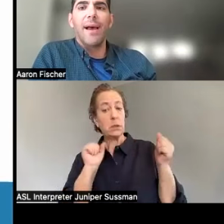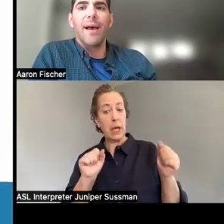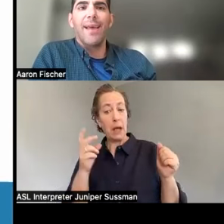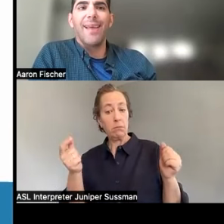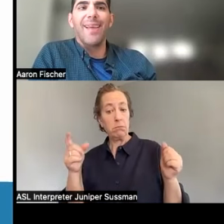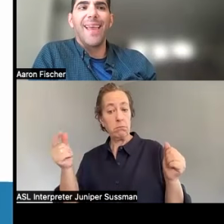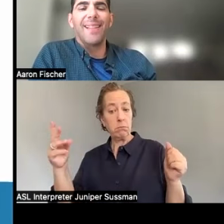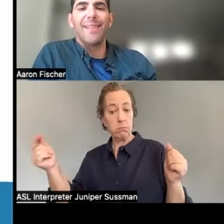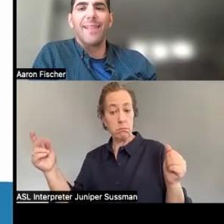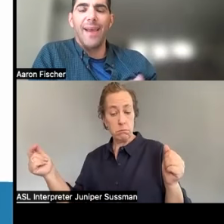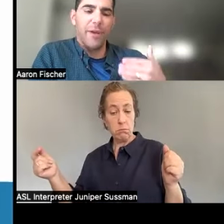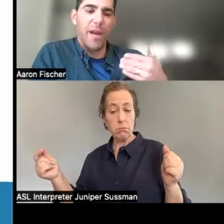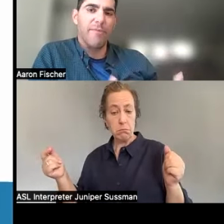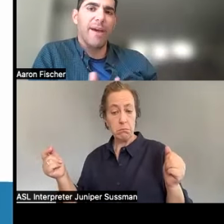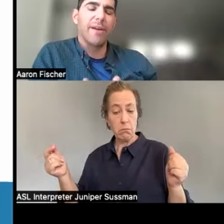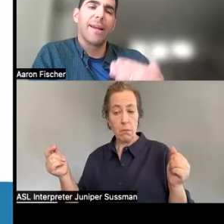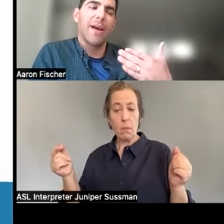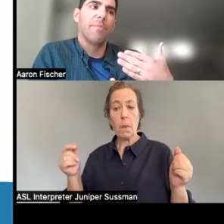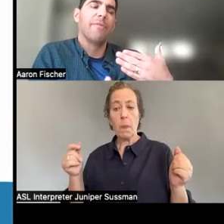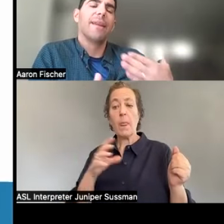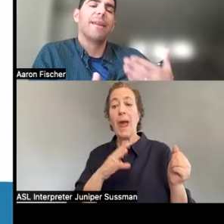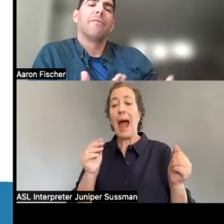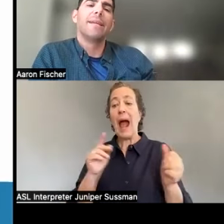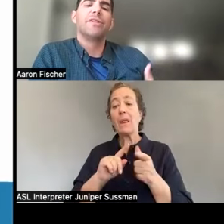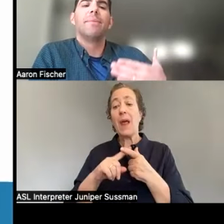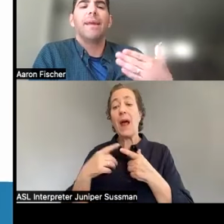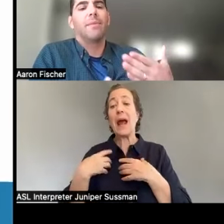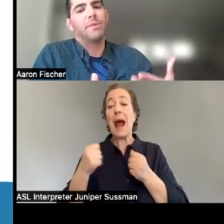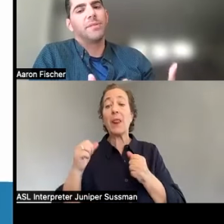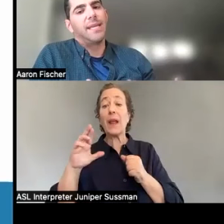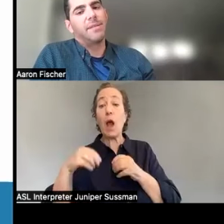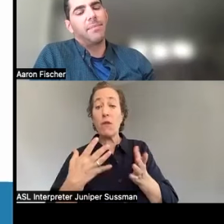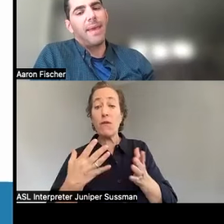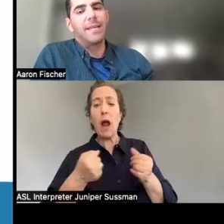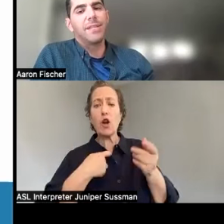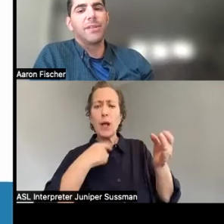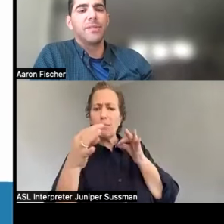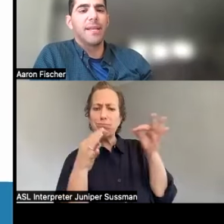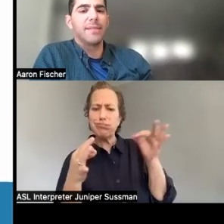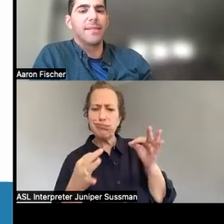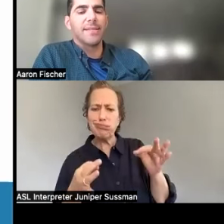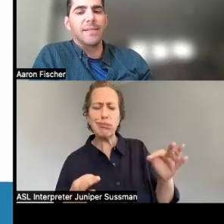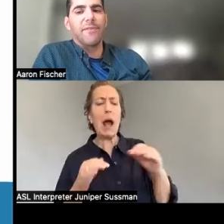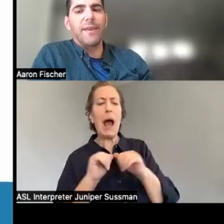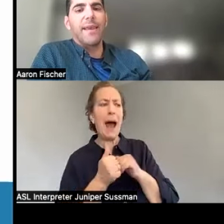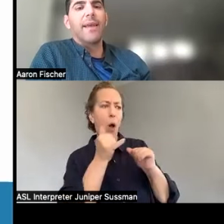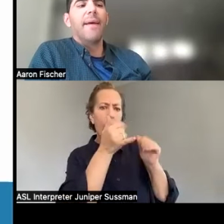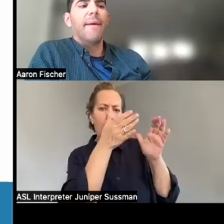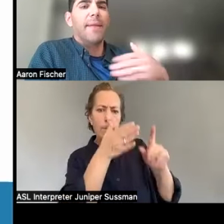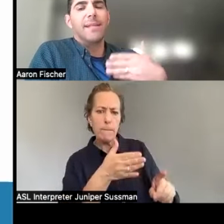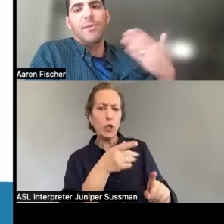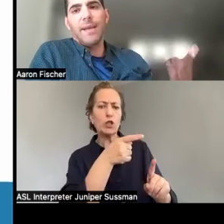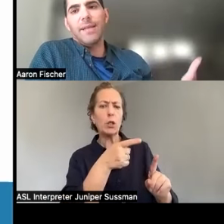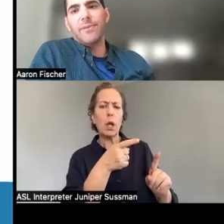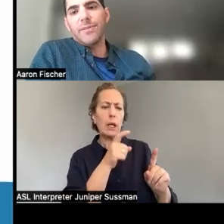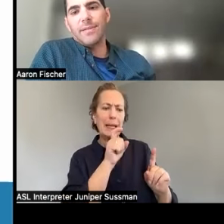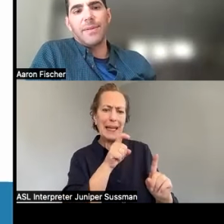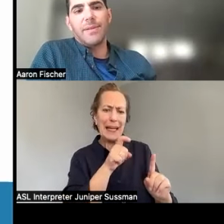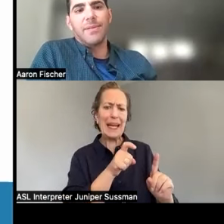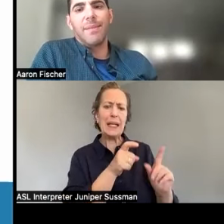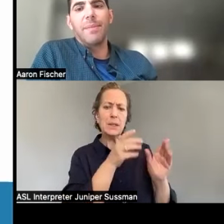then and the healthcare provider can help provide information about how the person's able to manage those things successfully. And that's a way